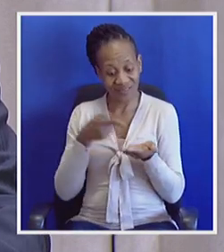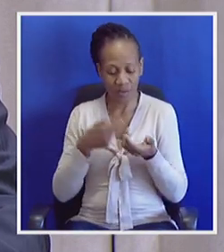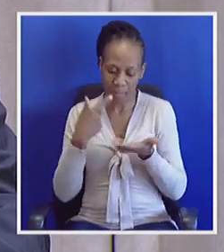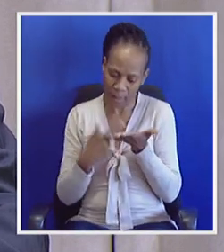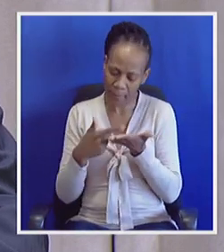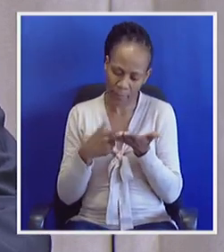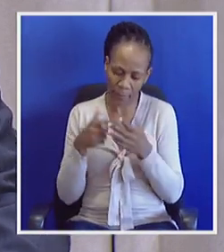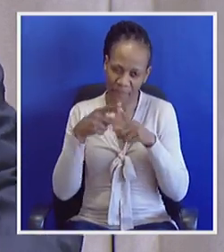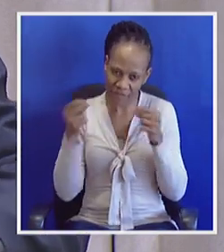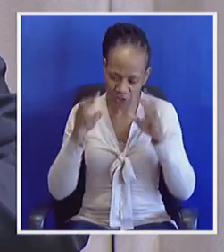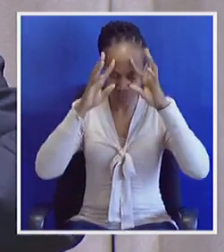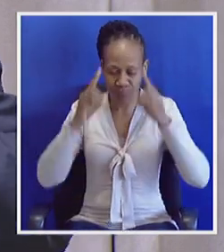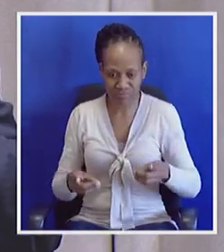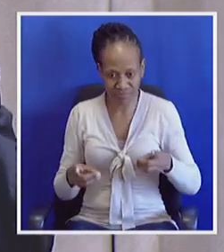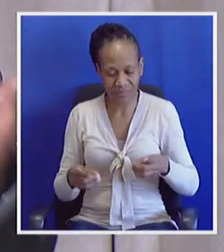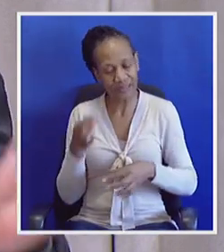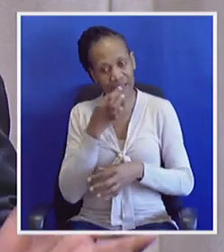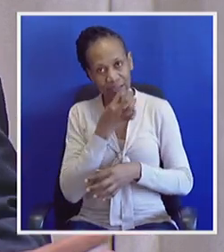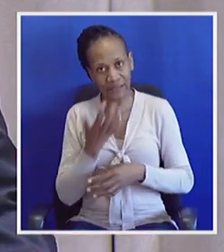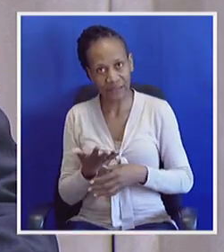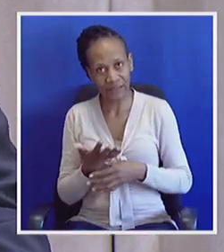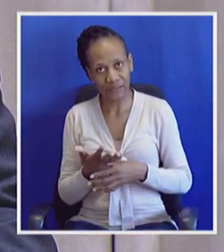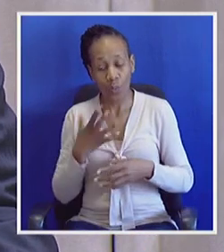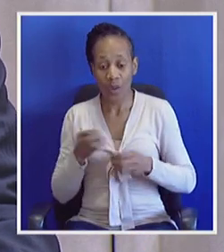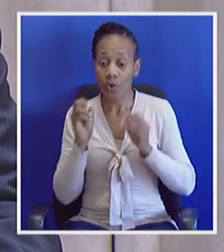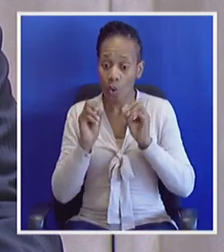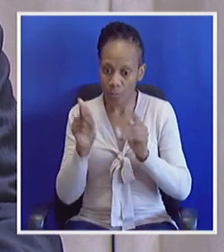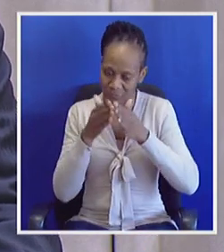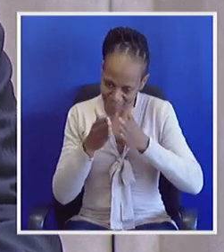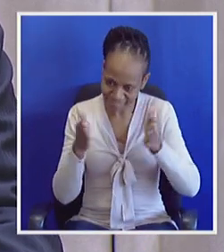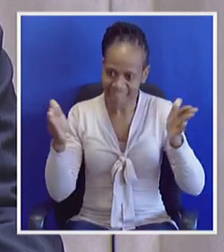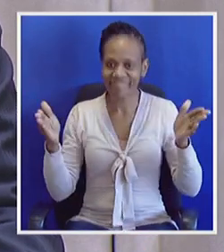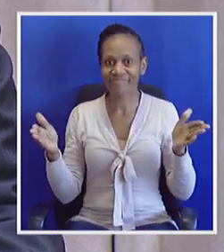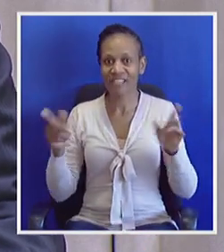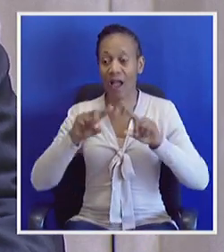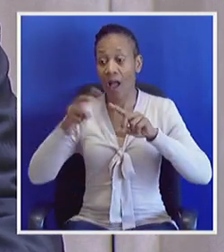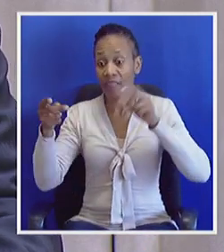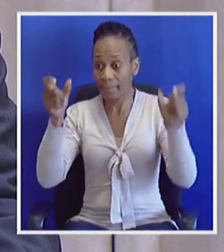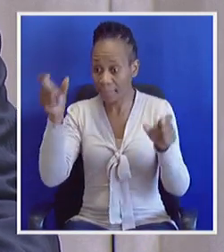decided that they would like to open the opportunity up to a number of other